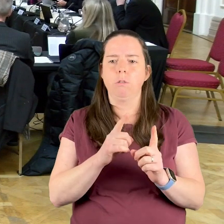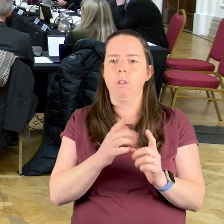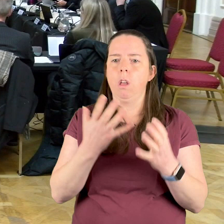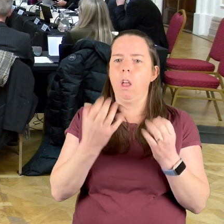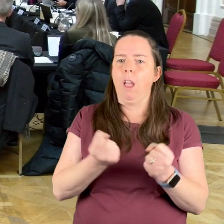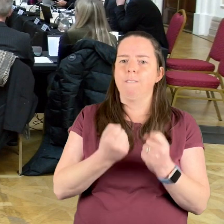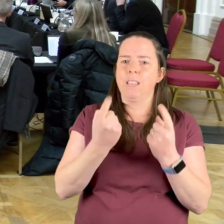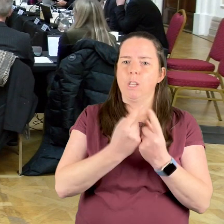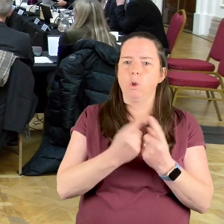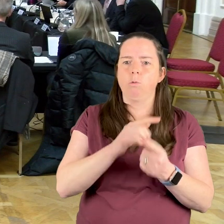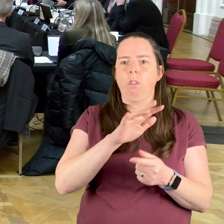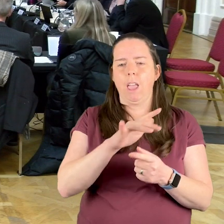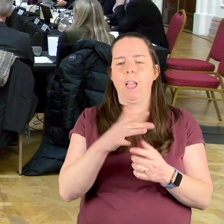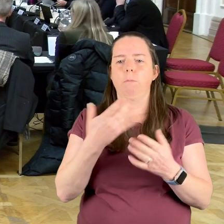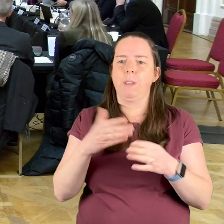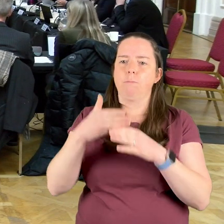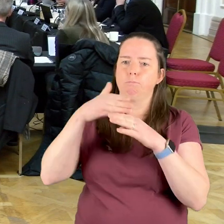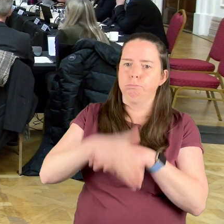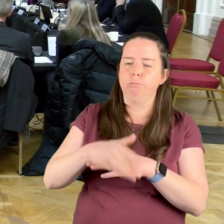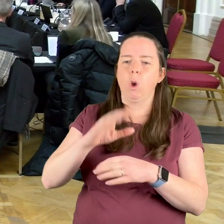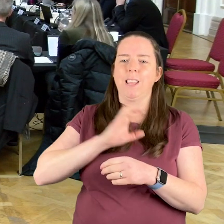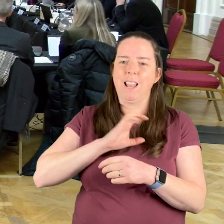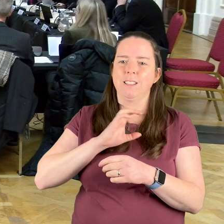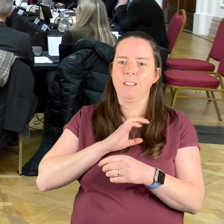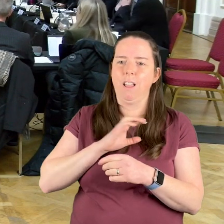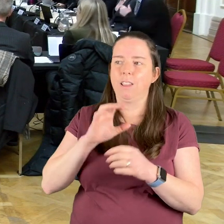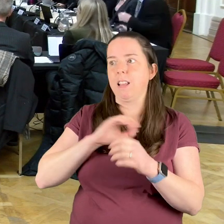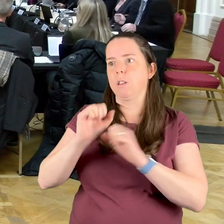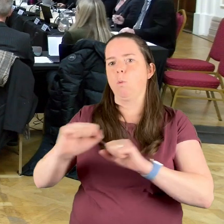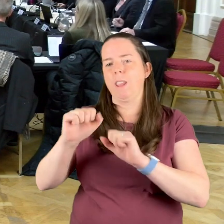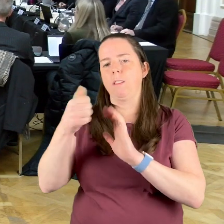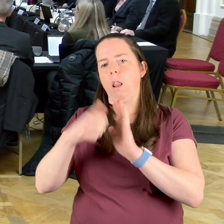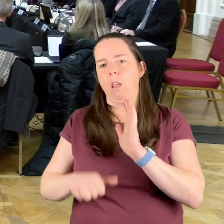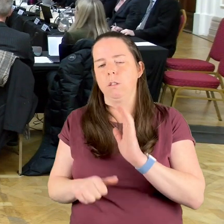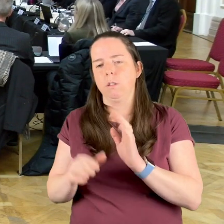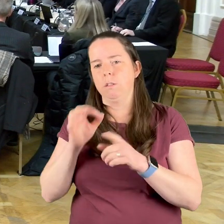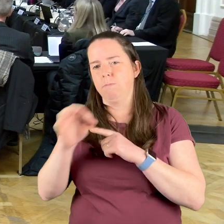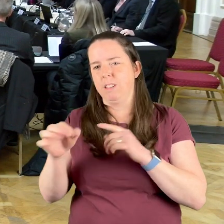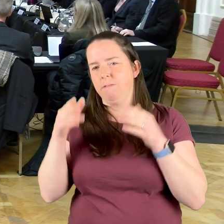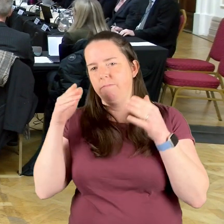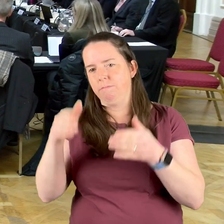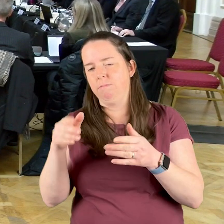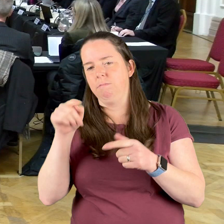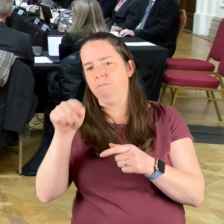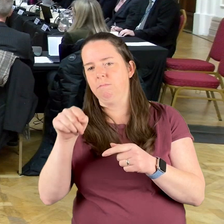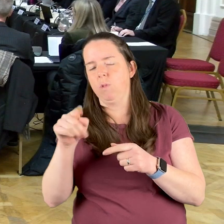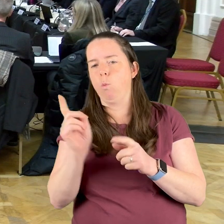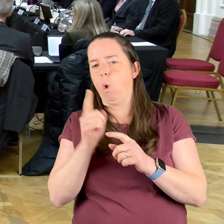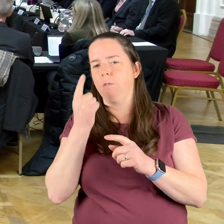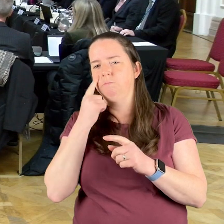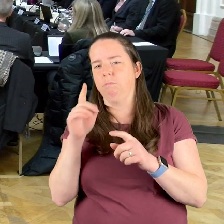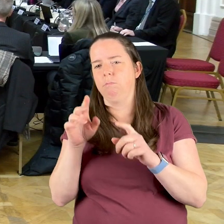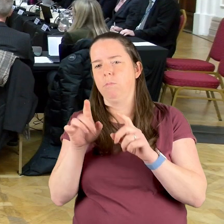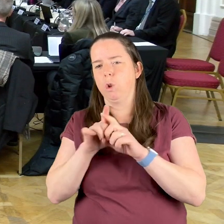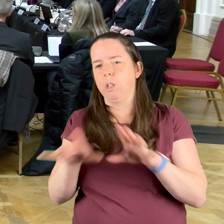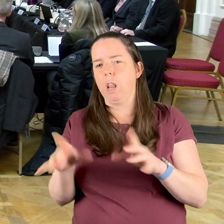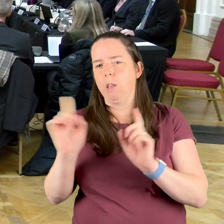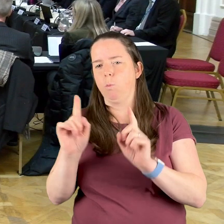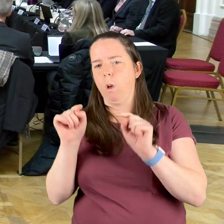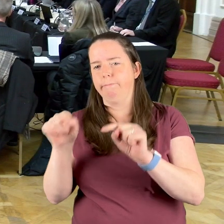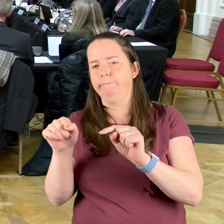waiting lists, so there are issues there. We have done a lot of work on cancer, particularly cancer waiting lists and what